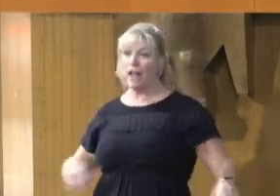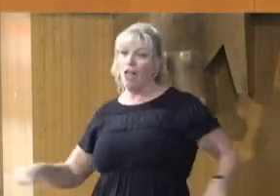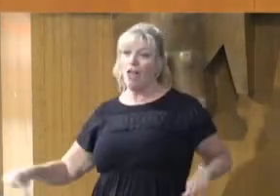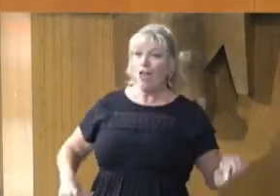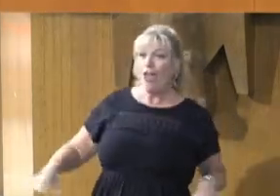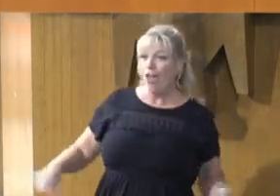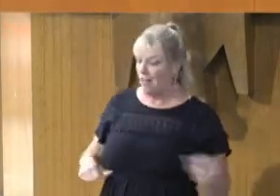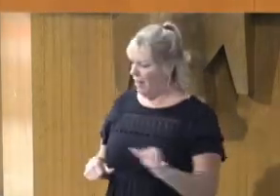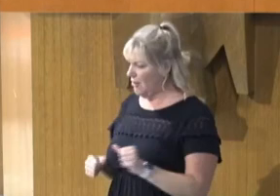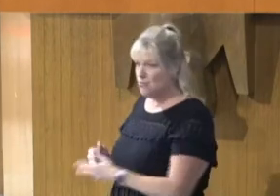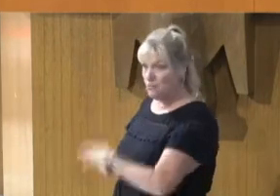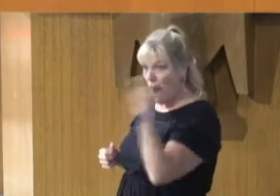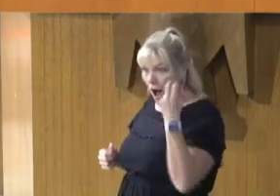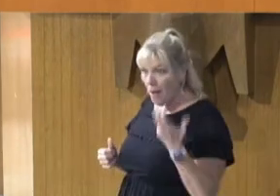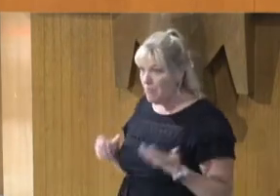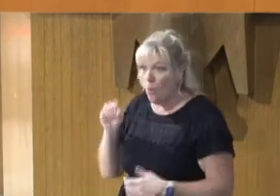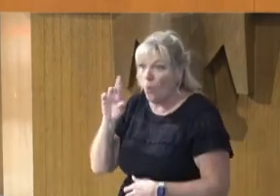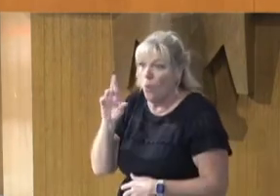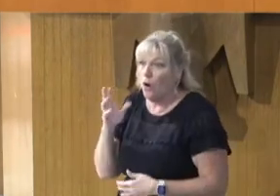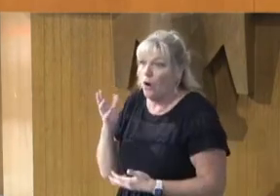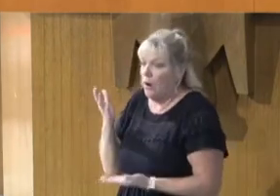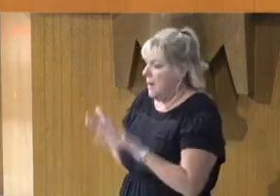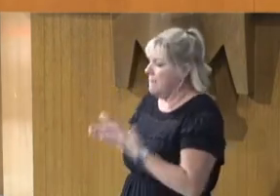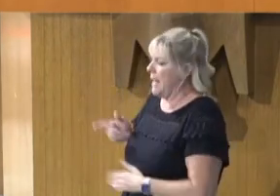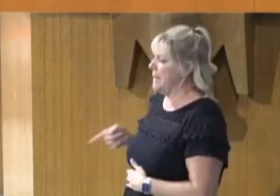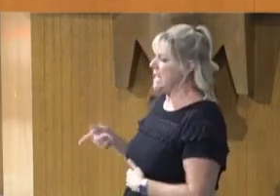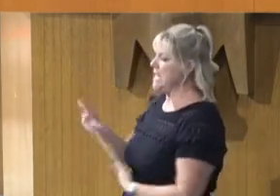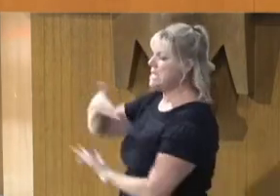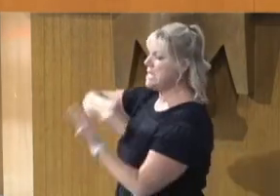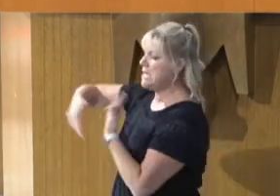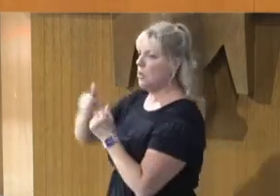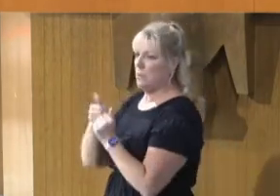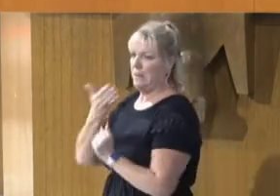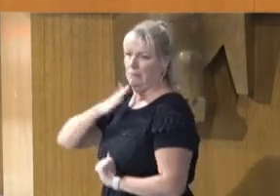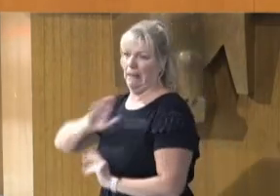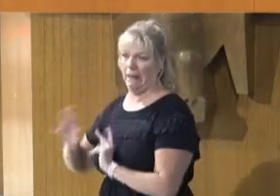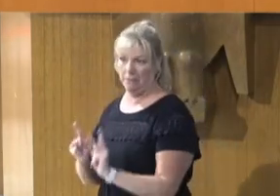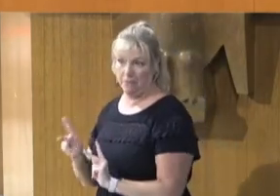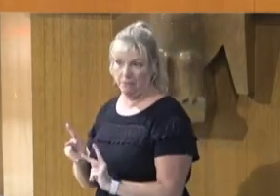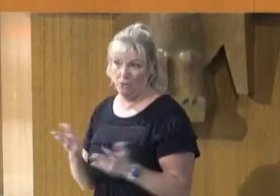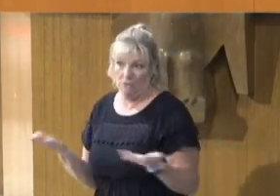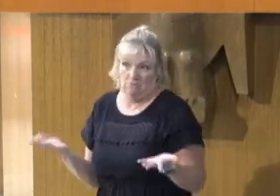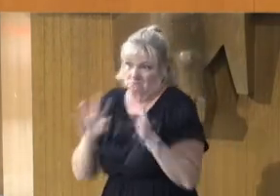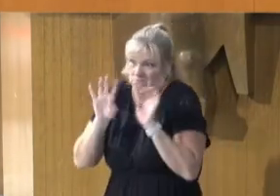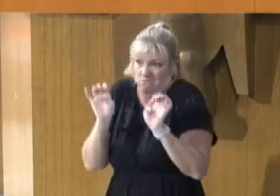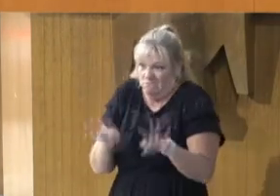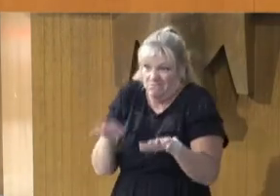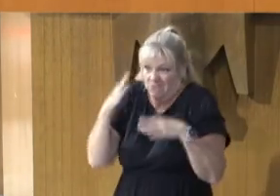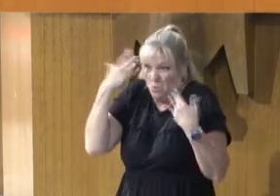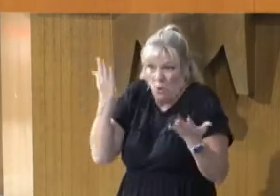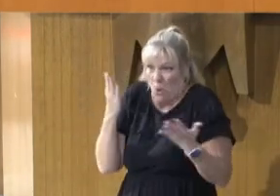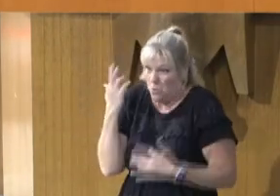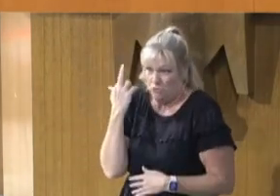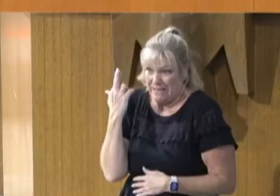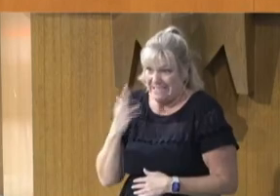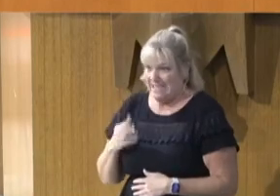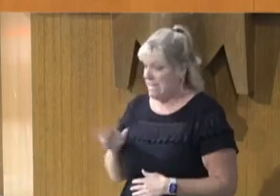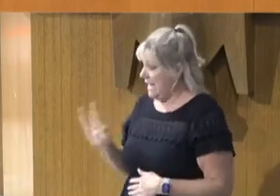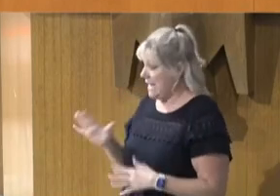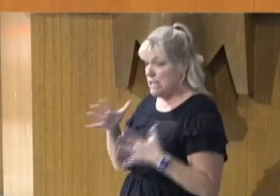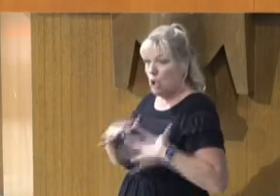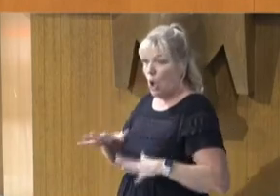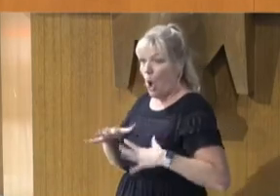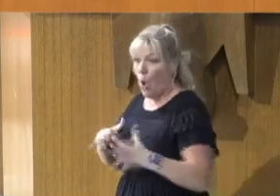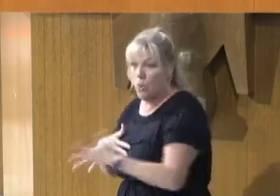or because he was associating with men of ill repute? Being robbed of all his clothing indicates that his